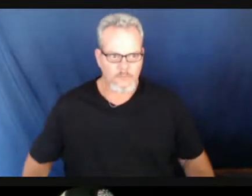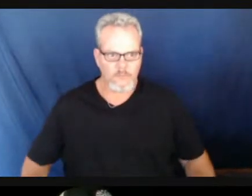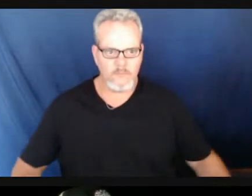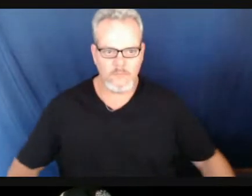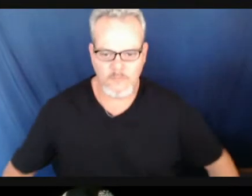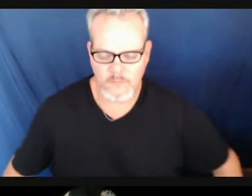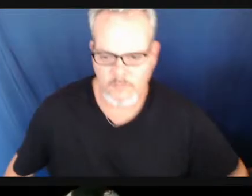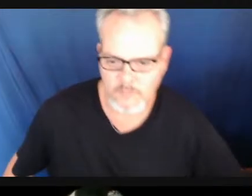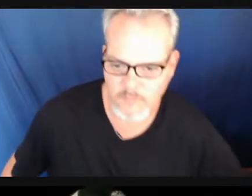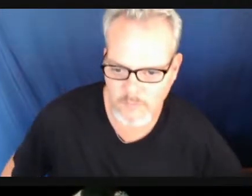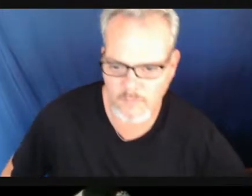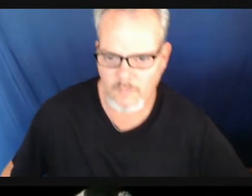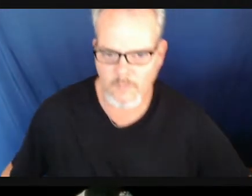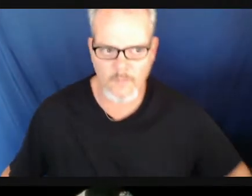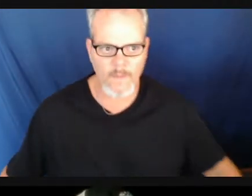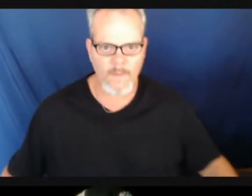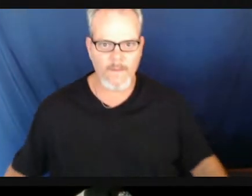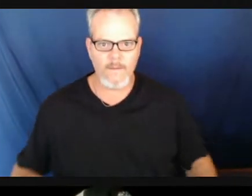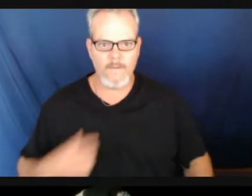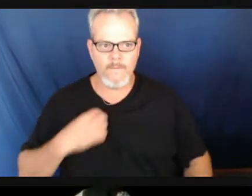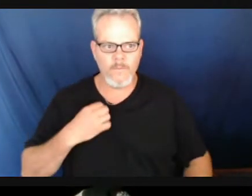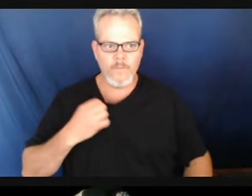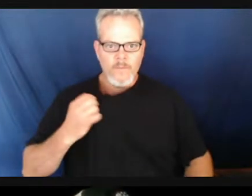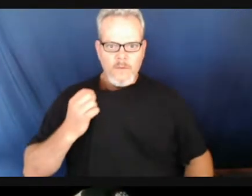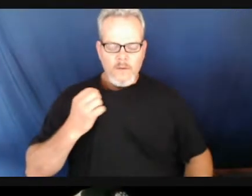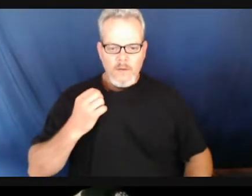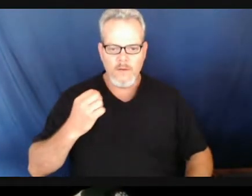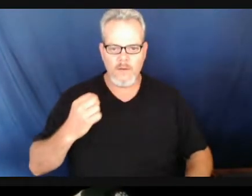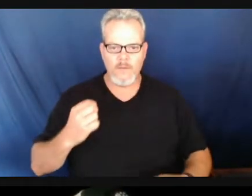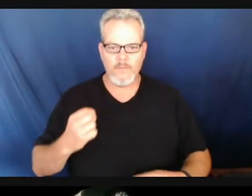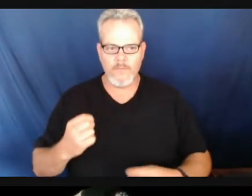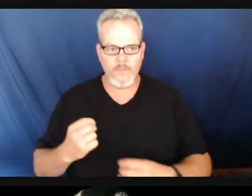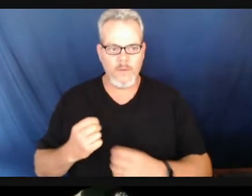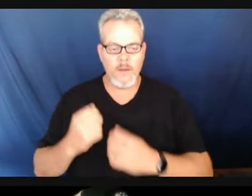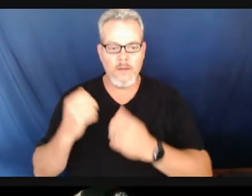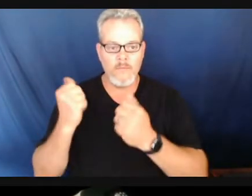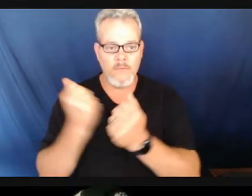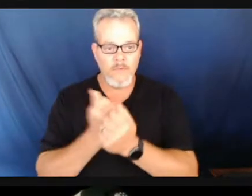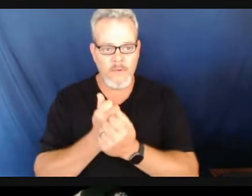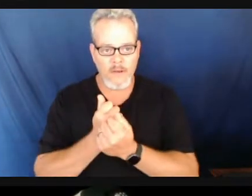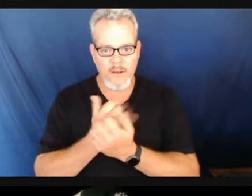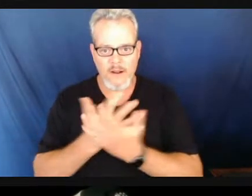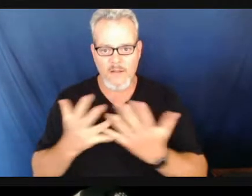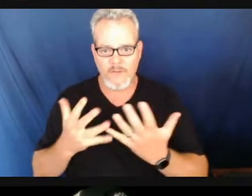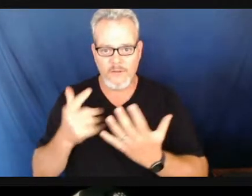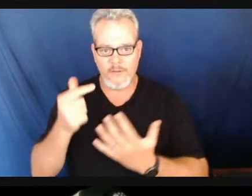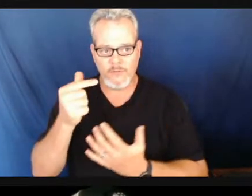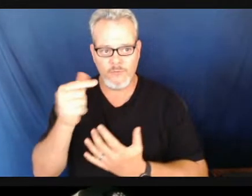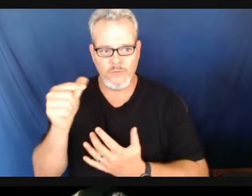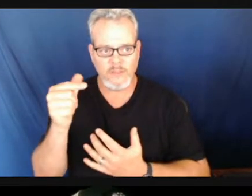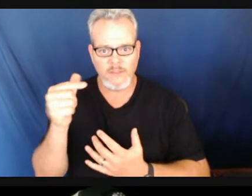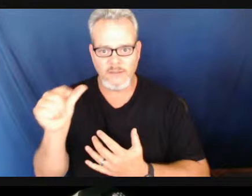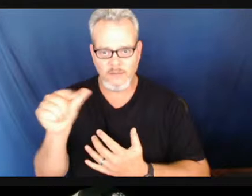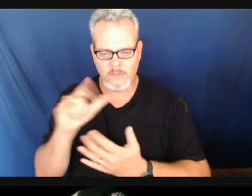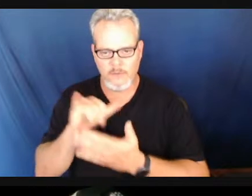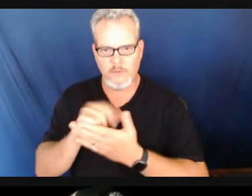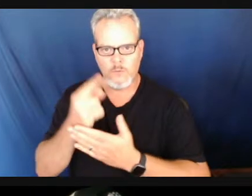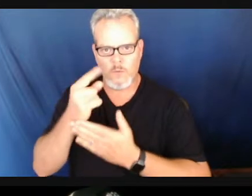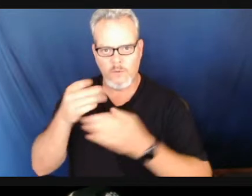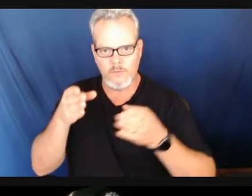presently, and their wind direction trailing narrowly to the southwest, as